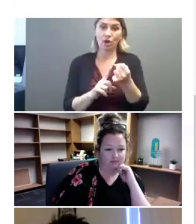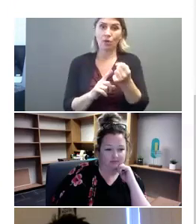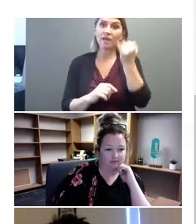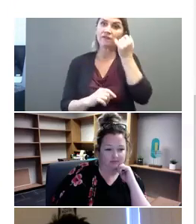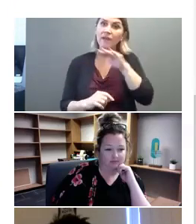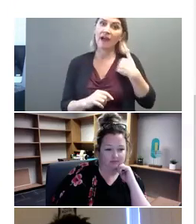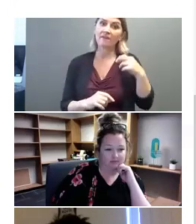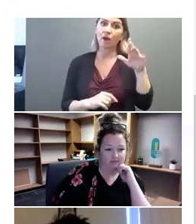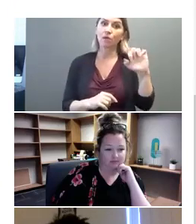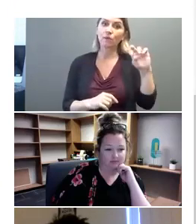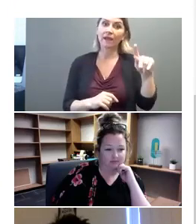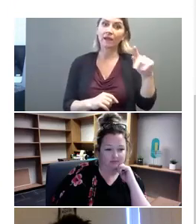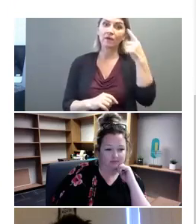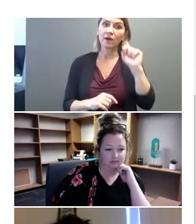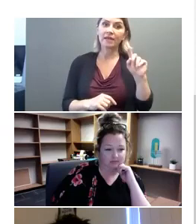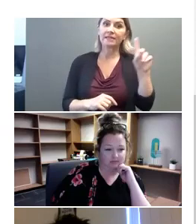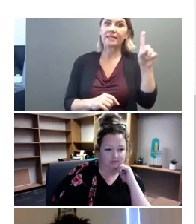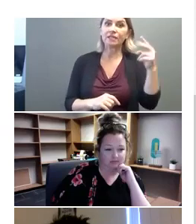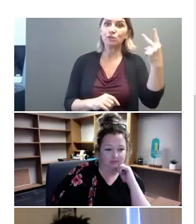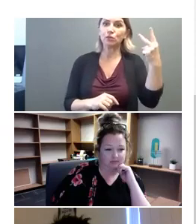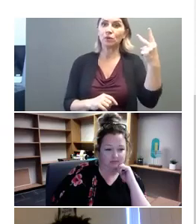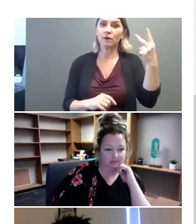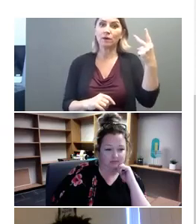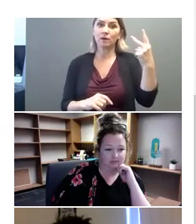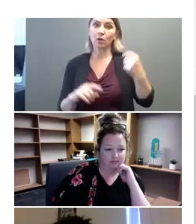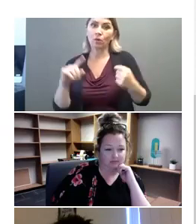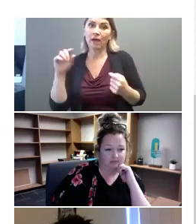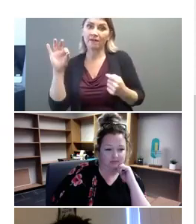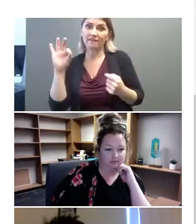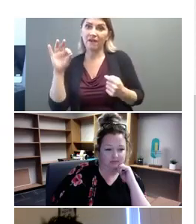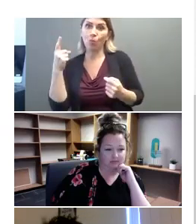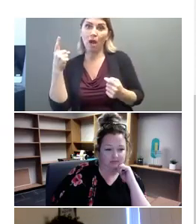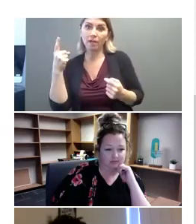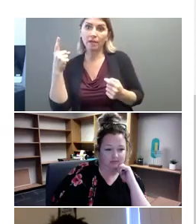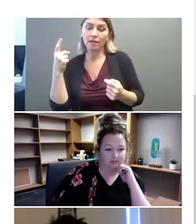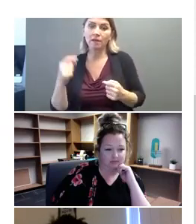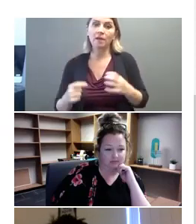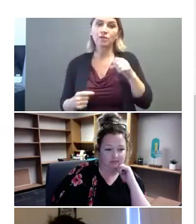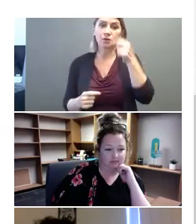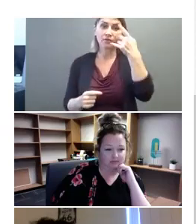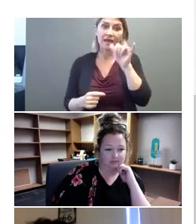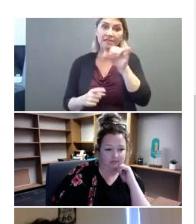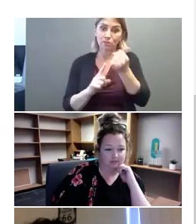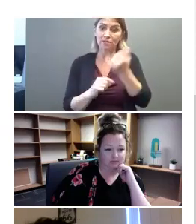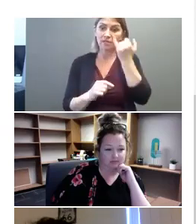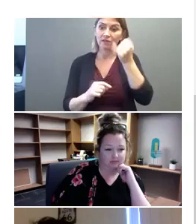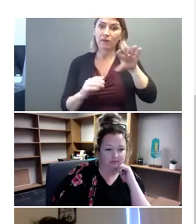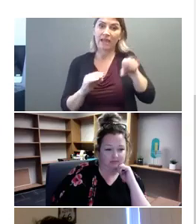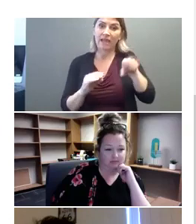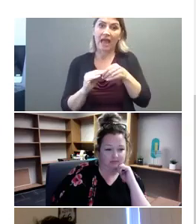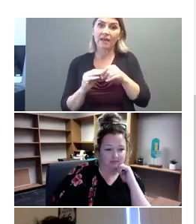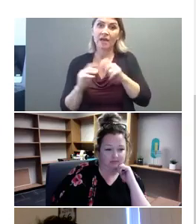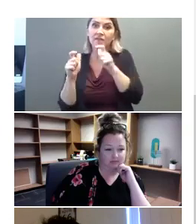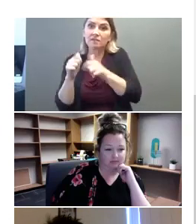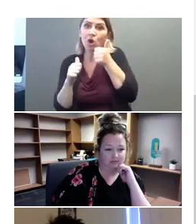a rank of D2, here we have a rank of 1 for F. In that scenario, if we add the smaller